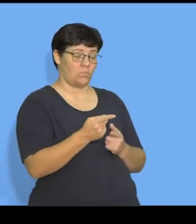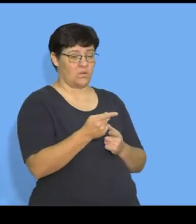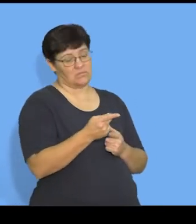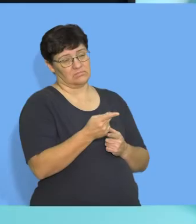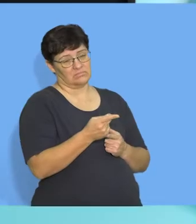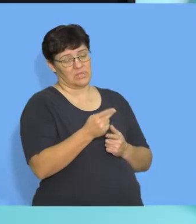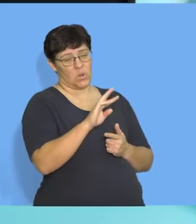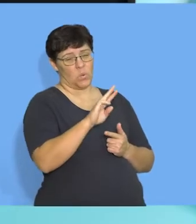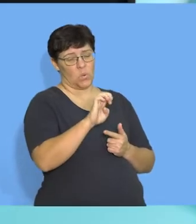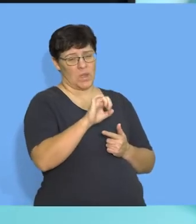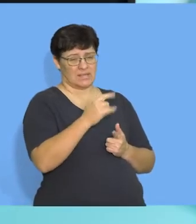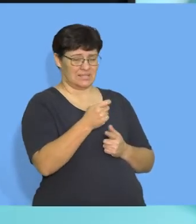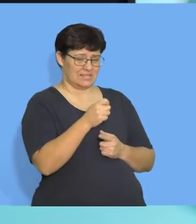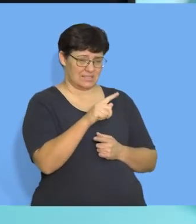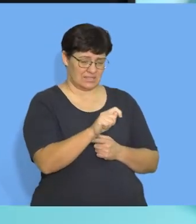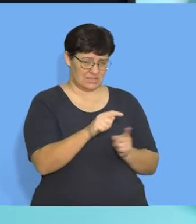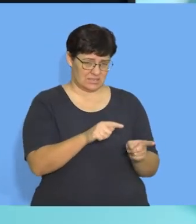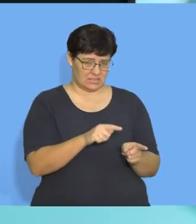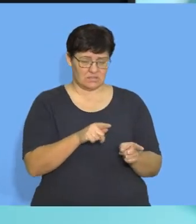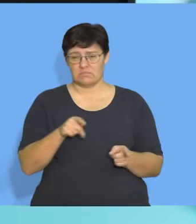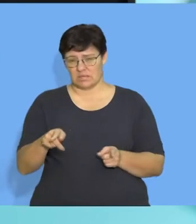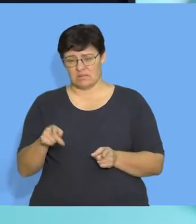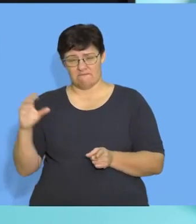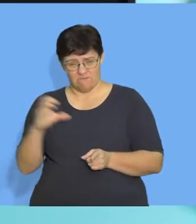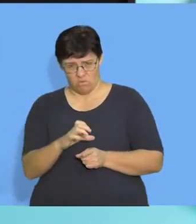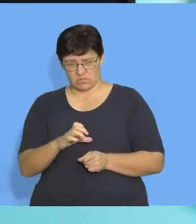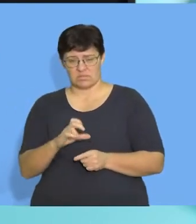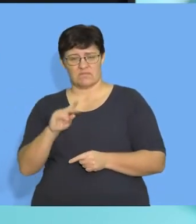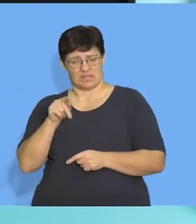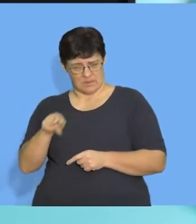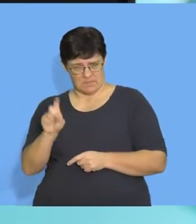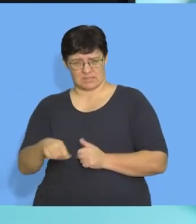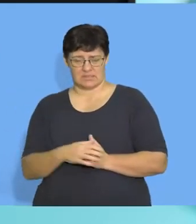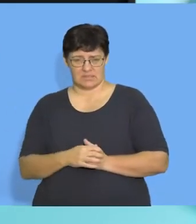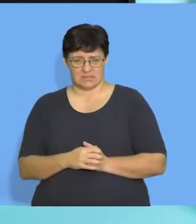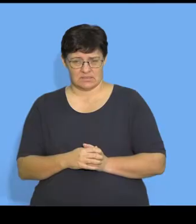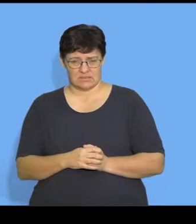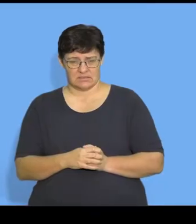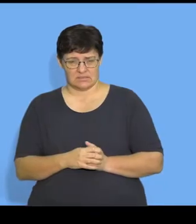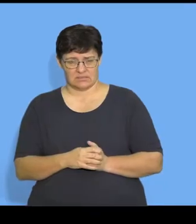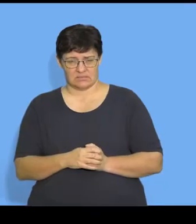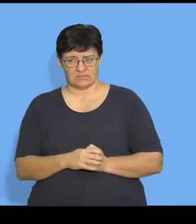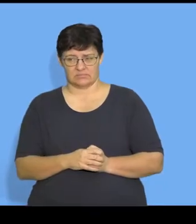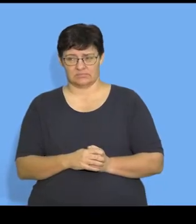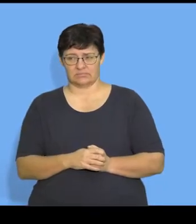force, then force must be a vector. Must be. Okay?